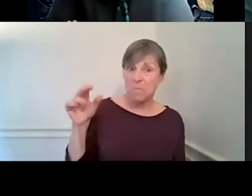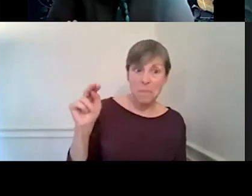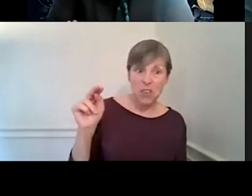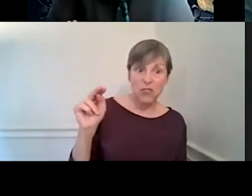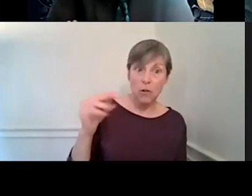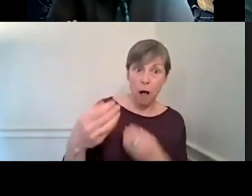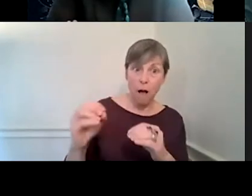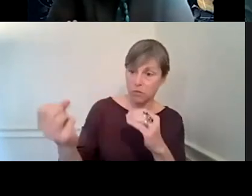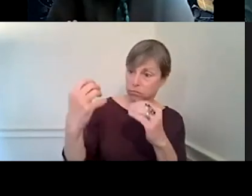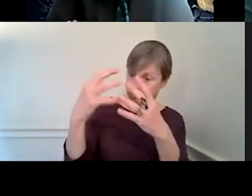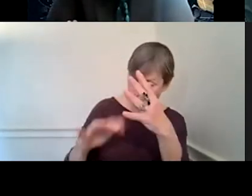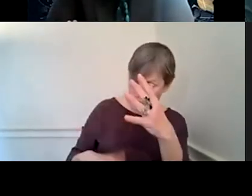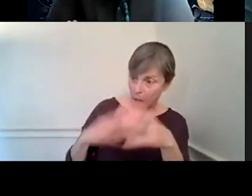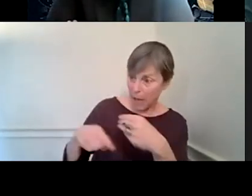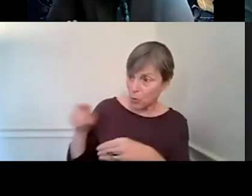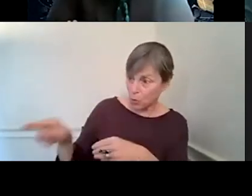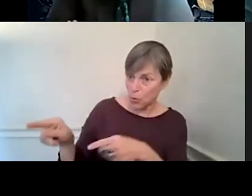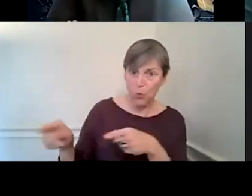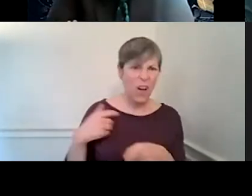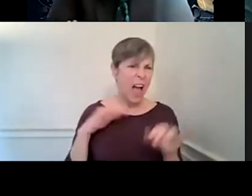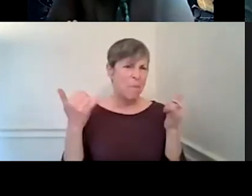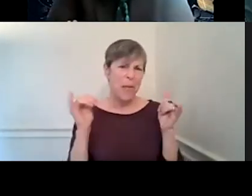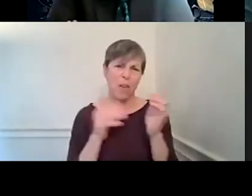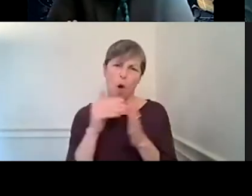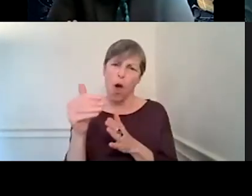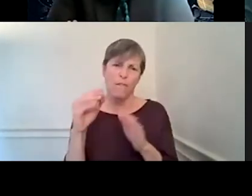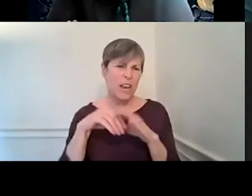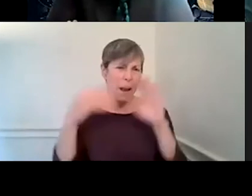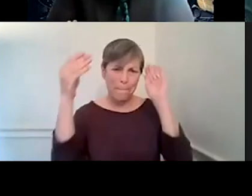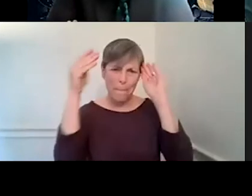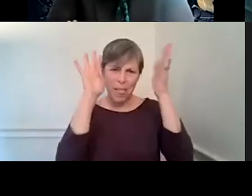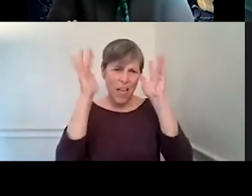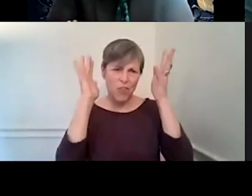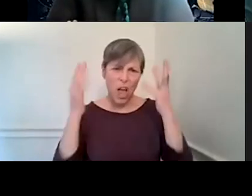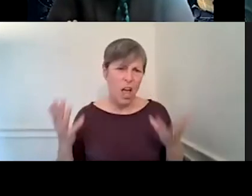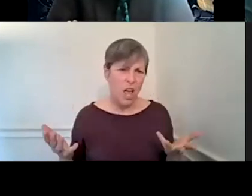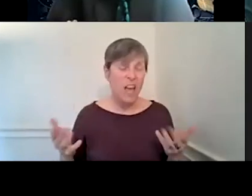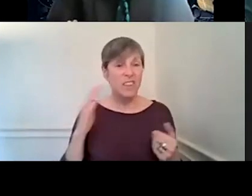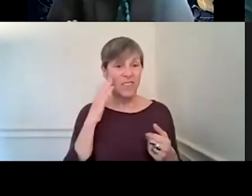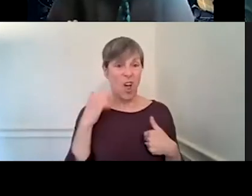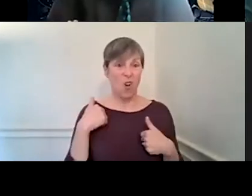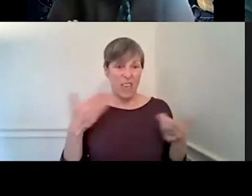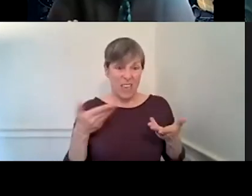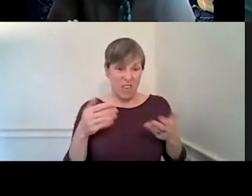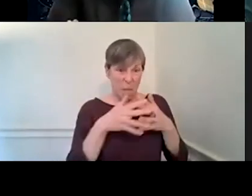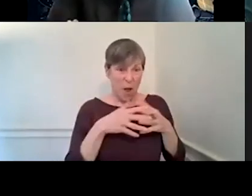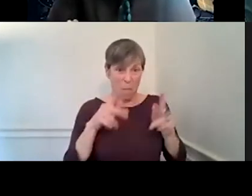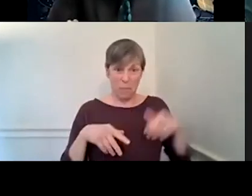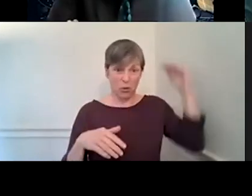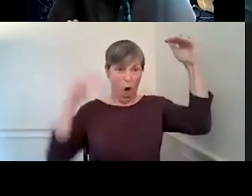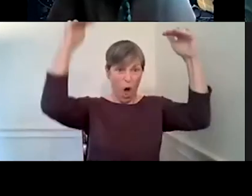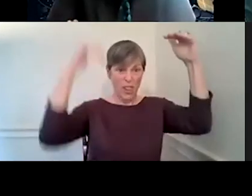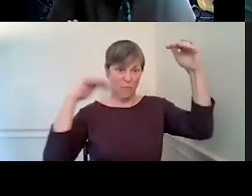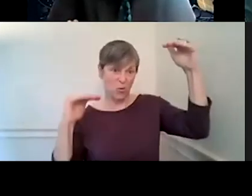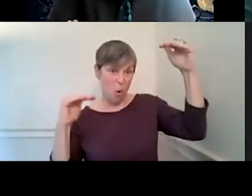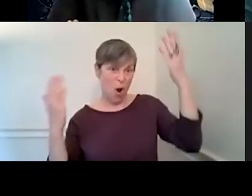while I played a lot in Malaysia, I wasn't aspiring to play volleyball in America given our average height. But he said, anyway, we're a short